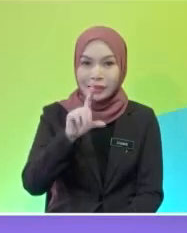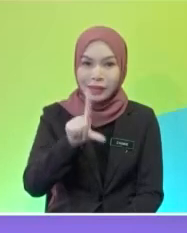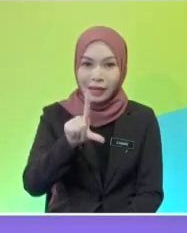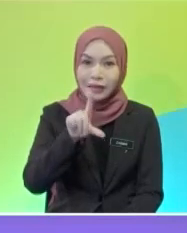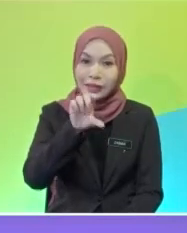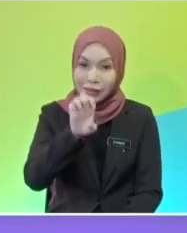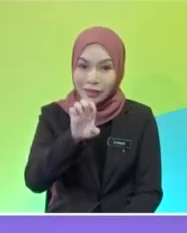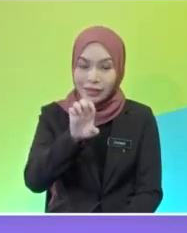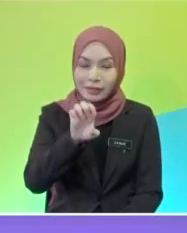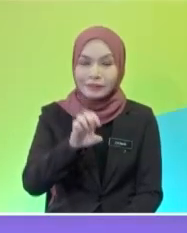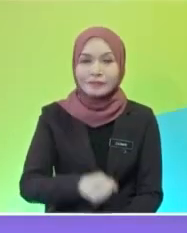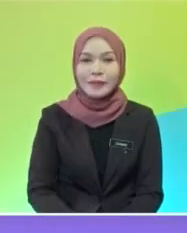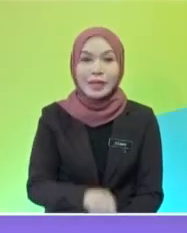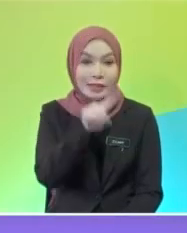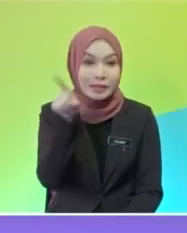C-I-R-C-L-E. Circle.